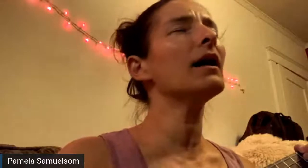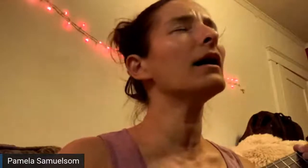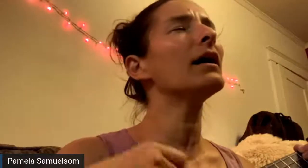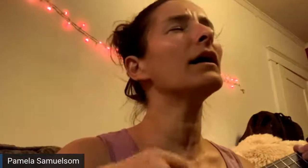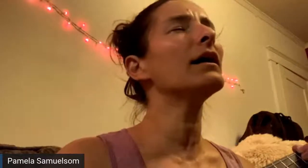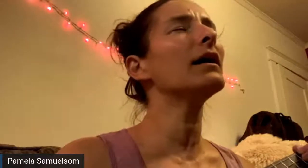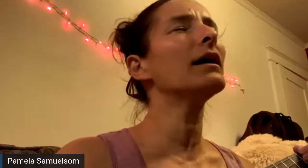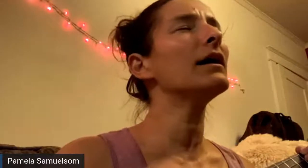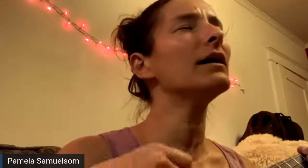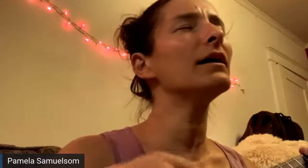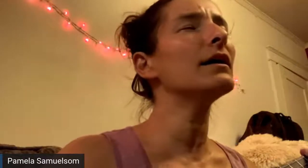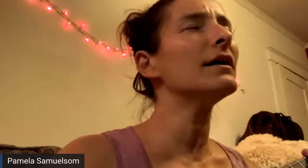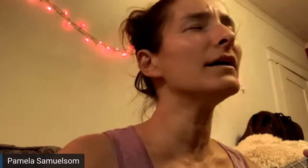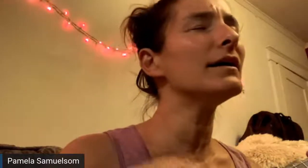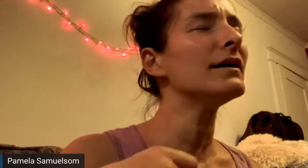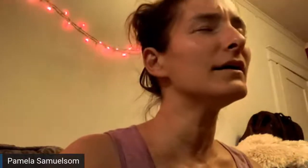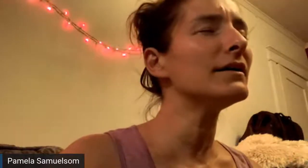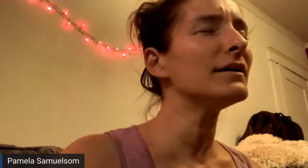sabana.